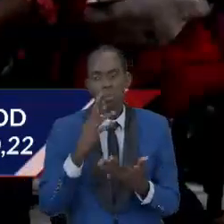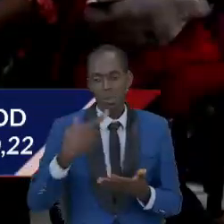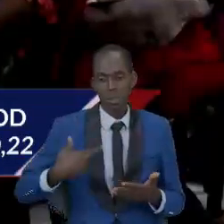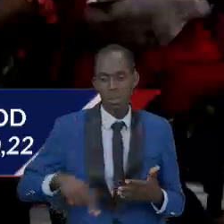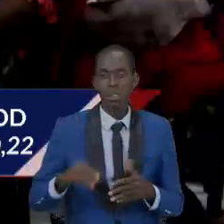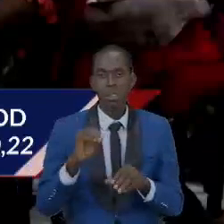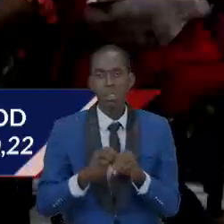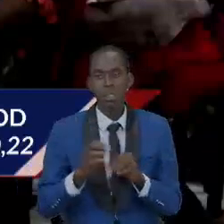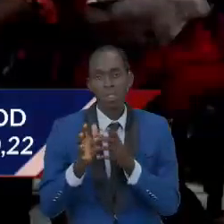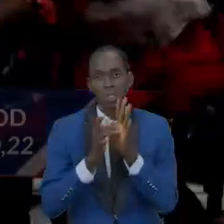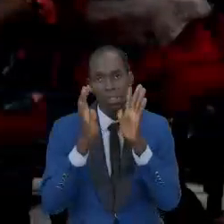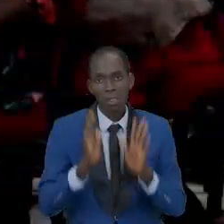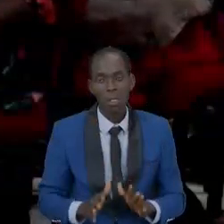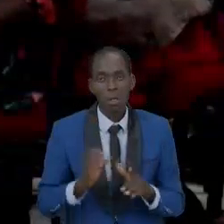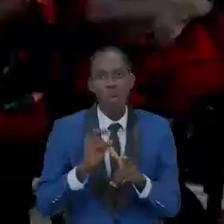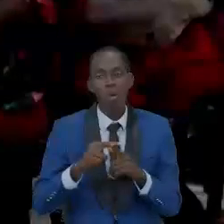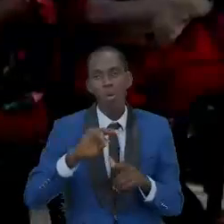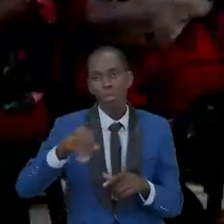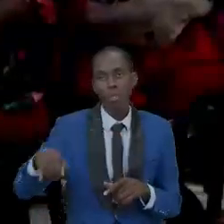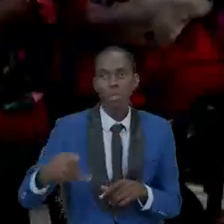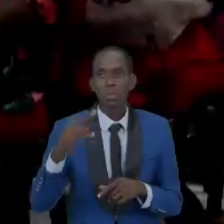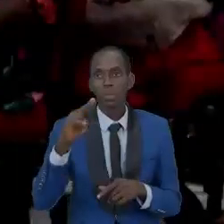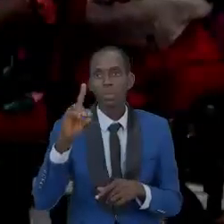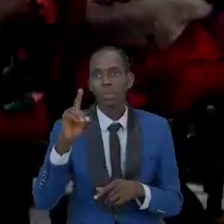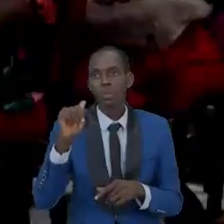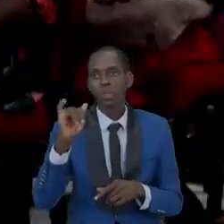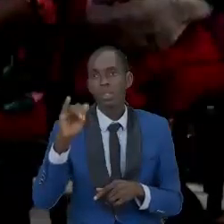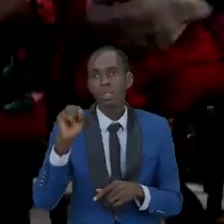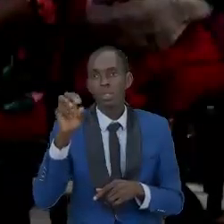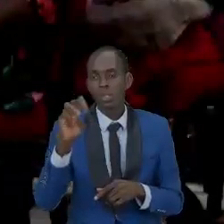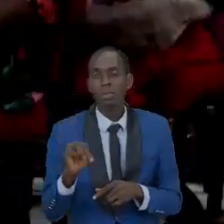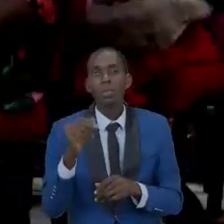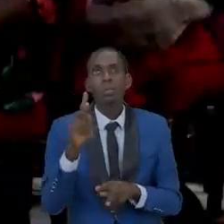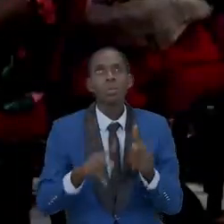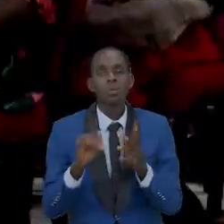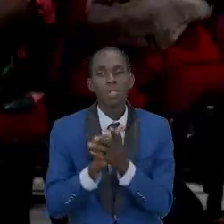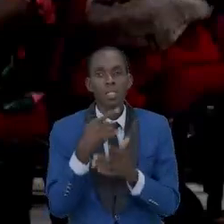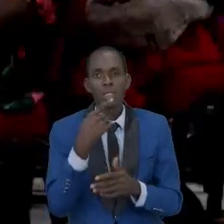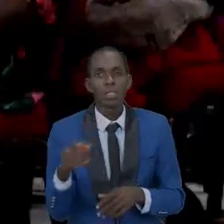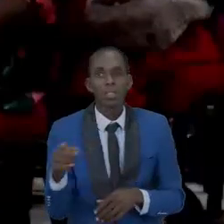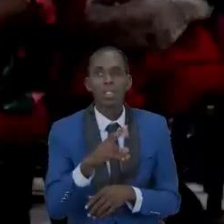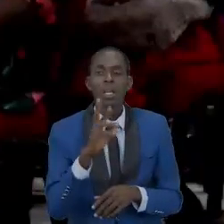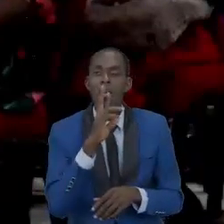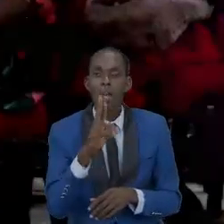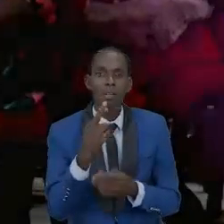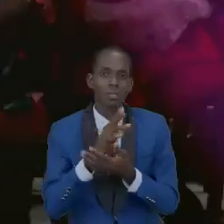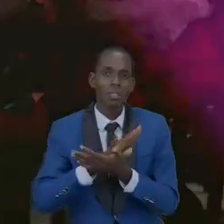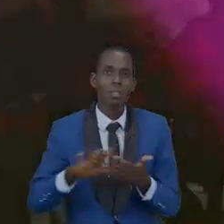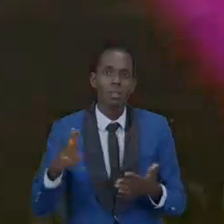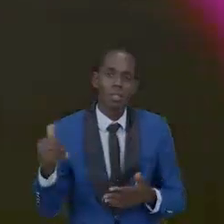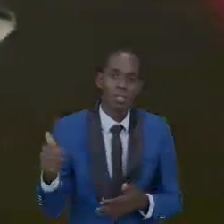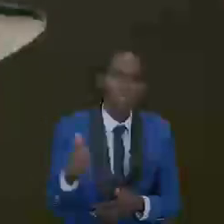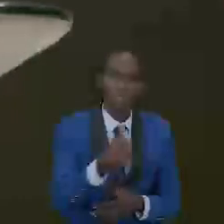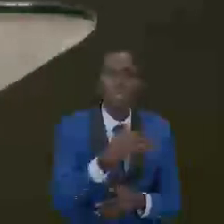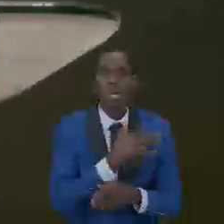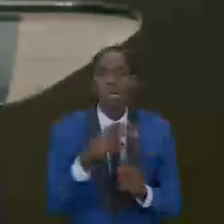course, or Judaism, or any other religion, the people who say they are righteous by themselves, and the people